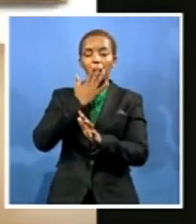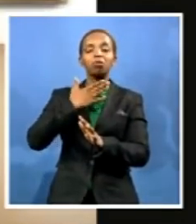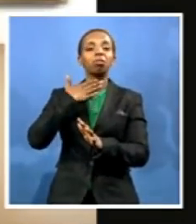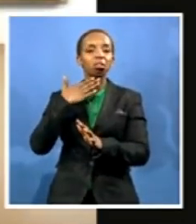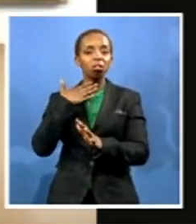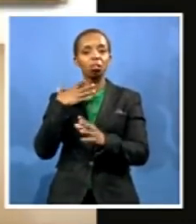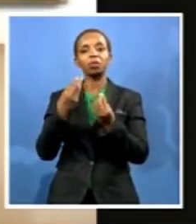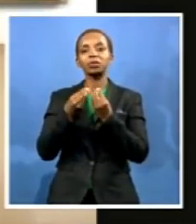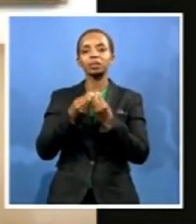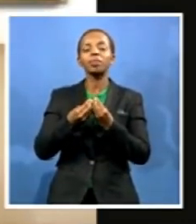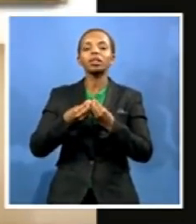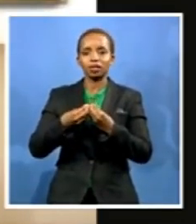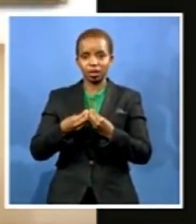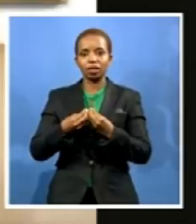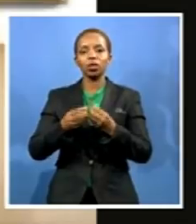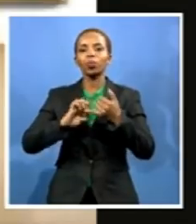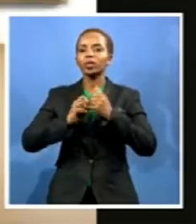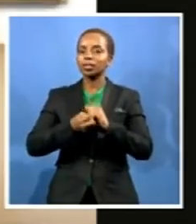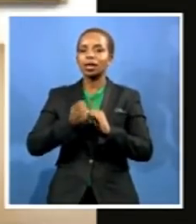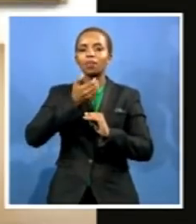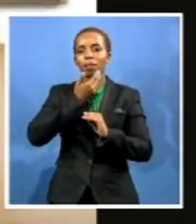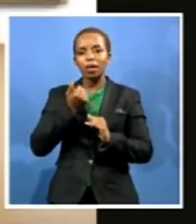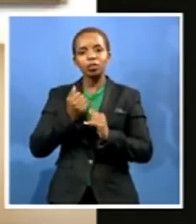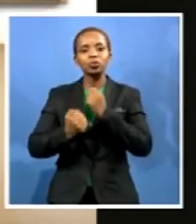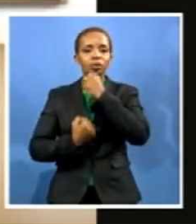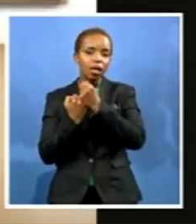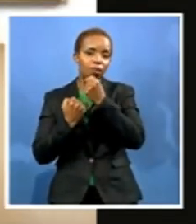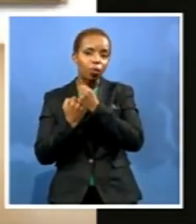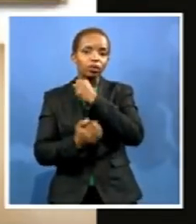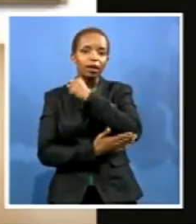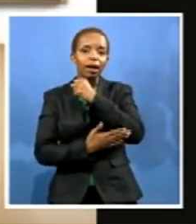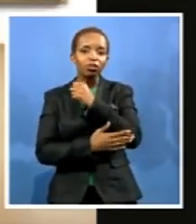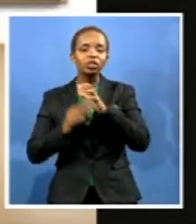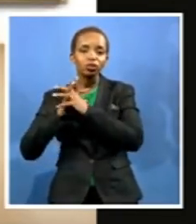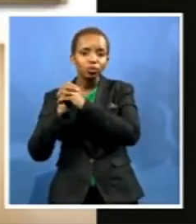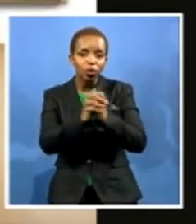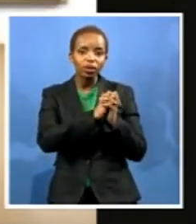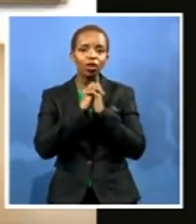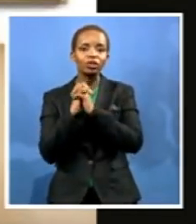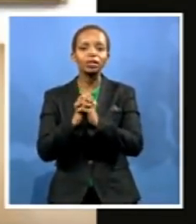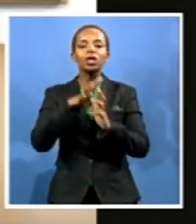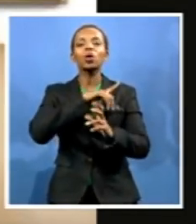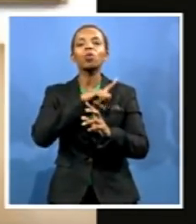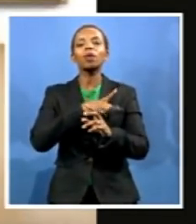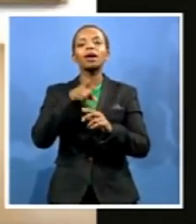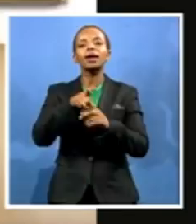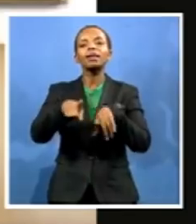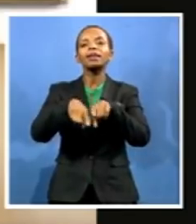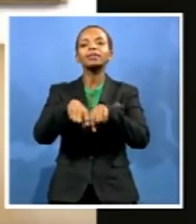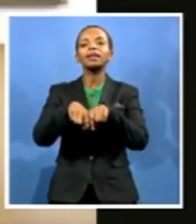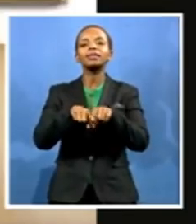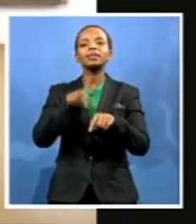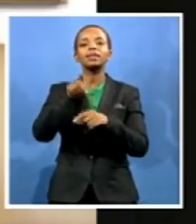to trigger a wider solidarity, because testing help actually to anticipate, to have also